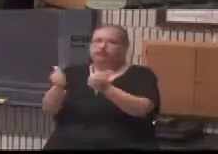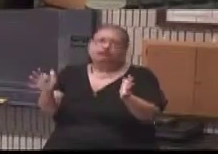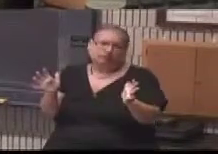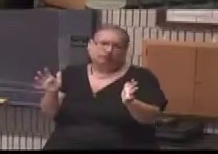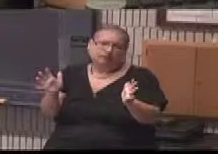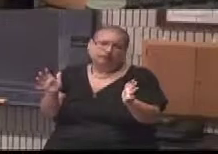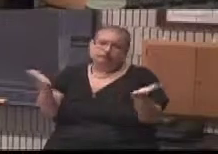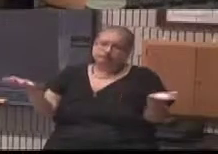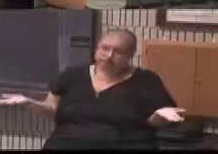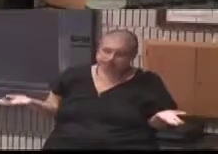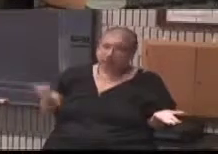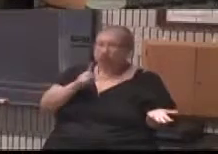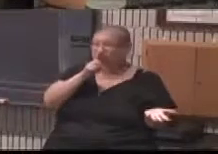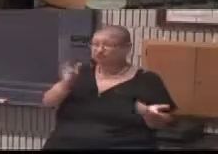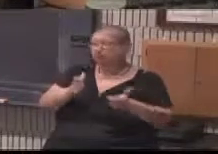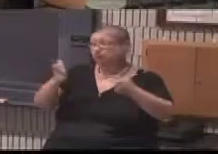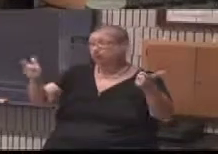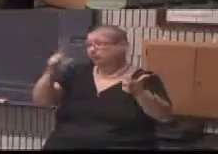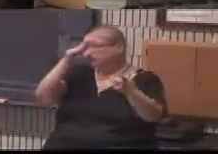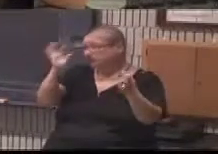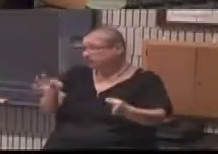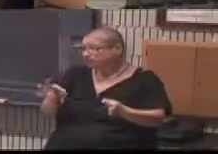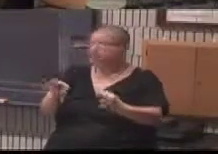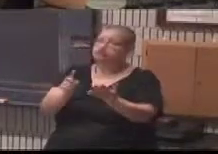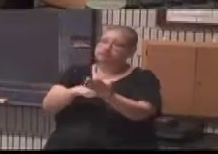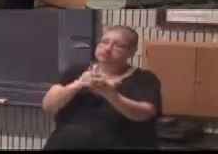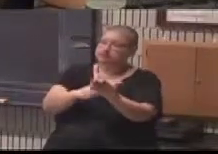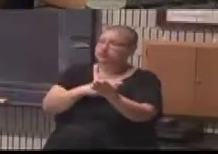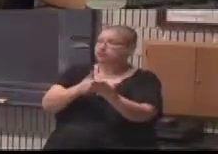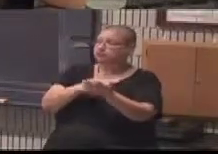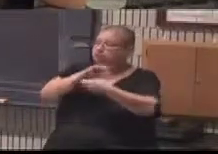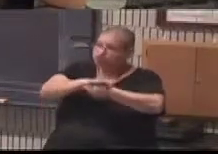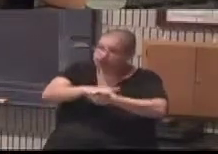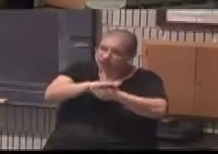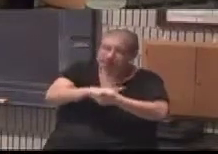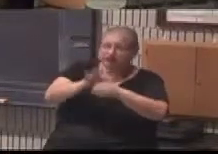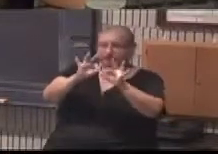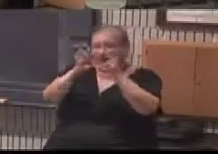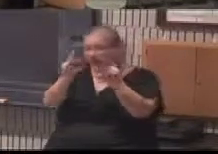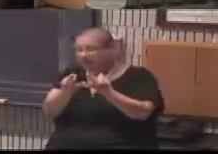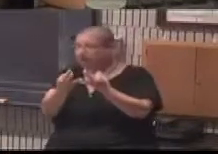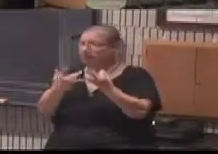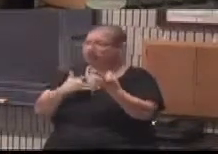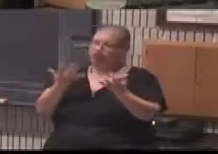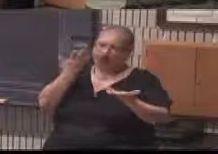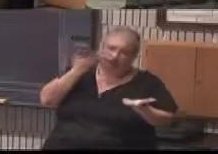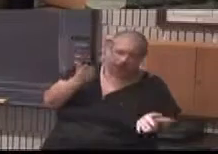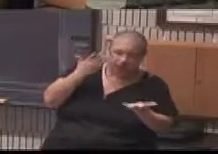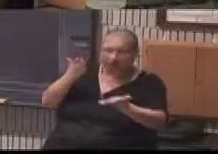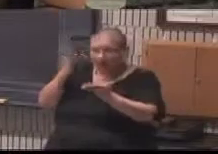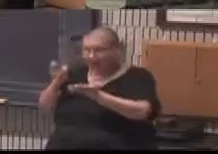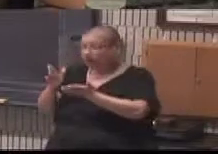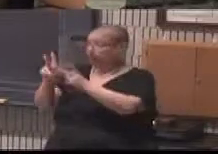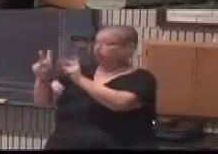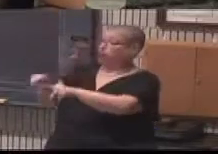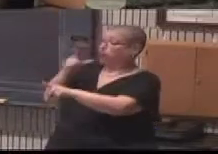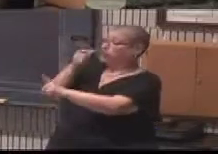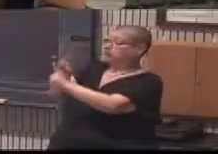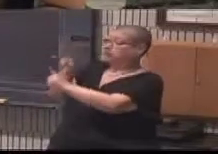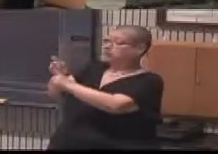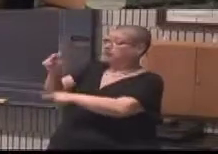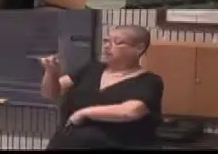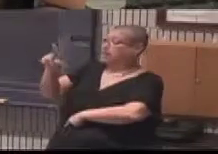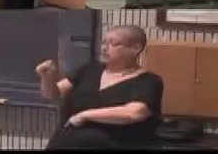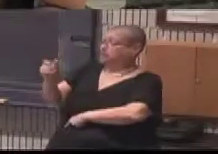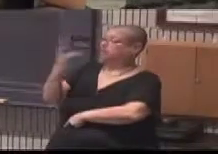people to make. It can often cause a lot of stress within a family. I've worked with a lot of families where maybe the person with the ALS is